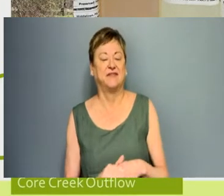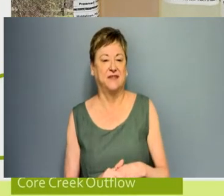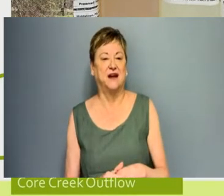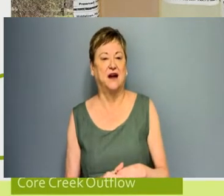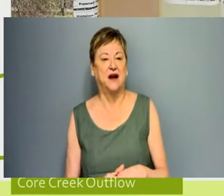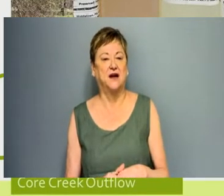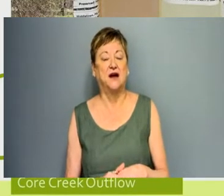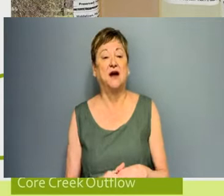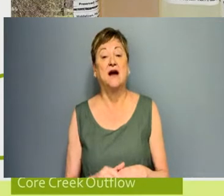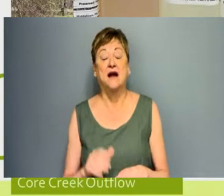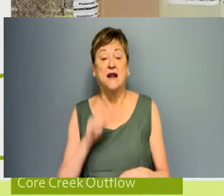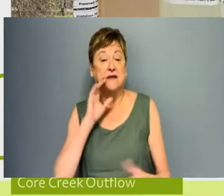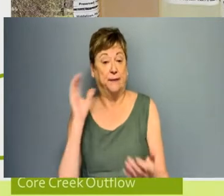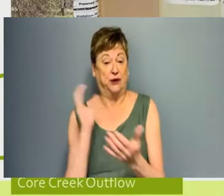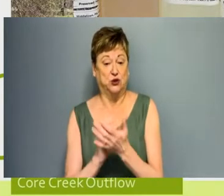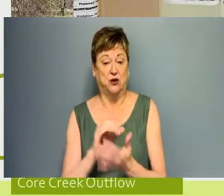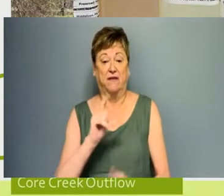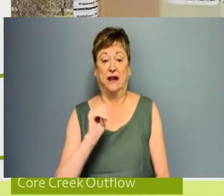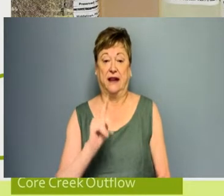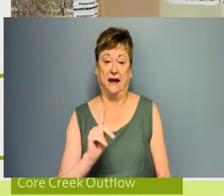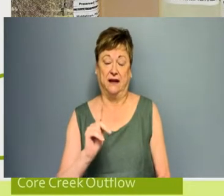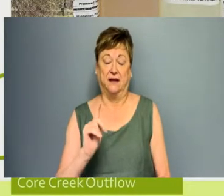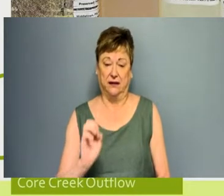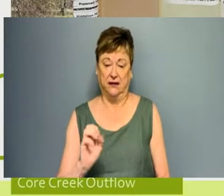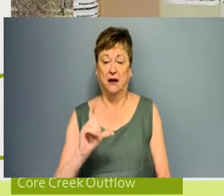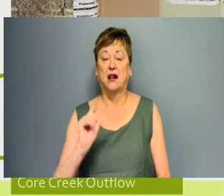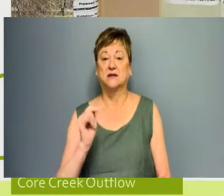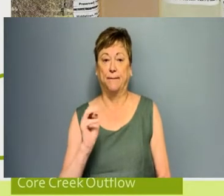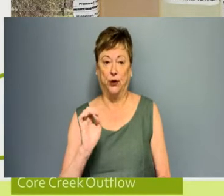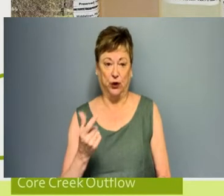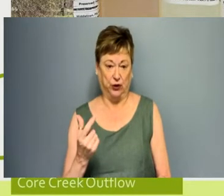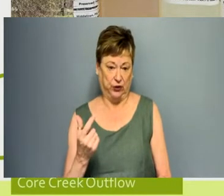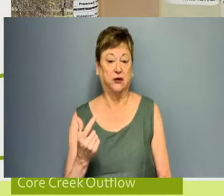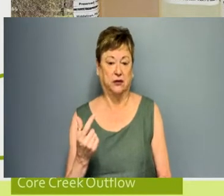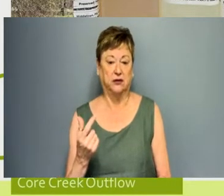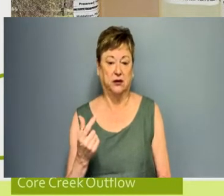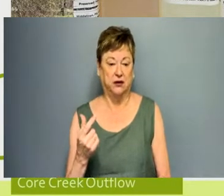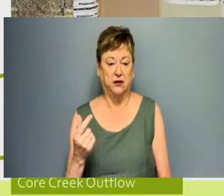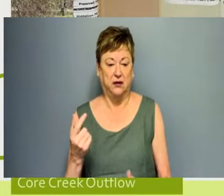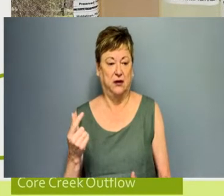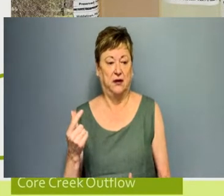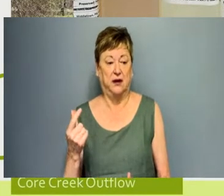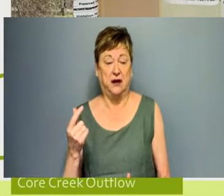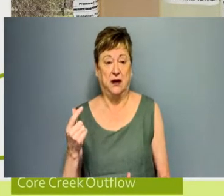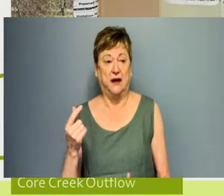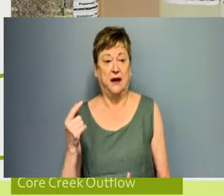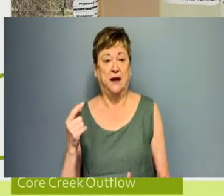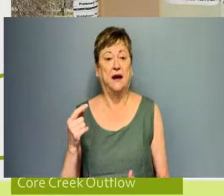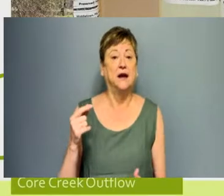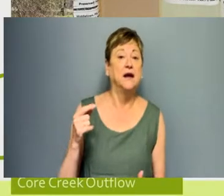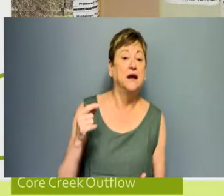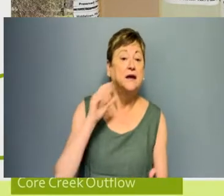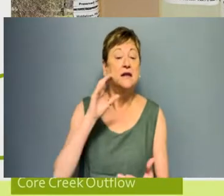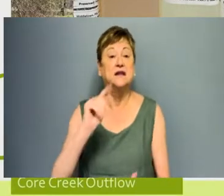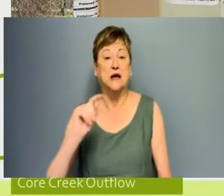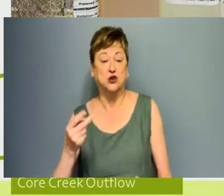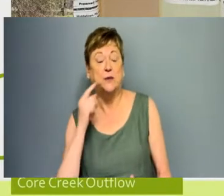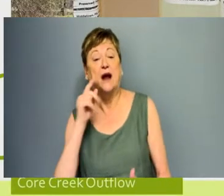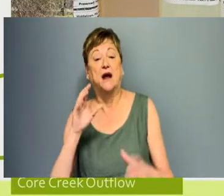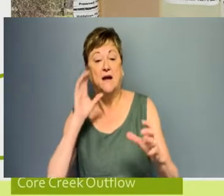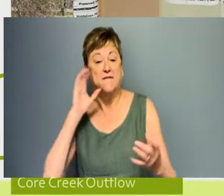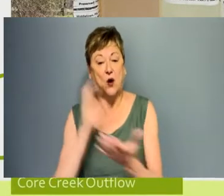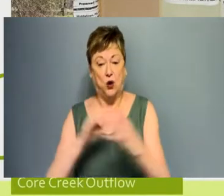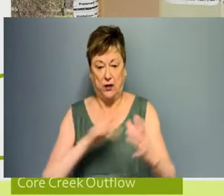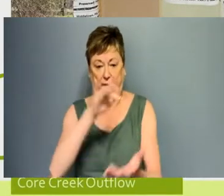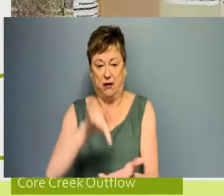of Lake Luxembourg within Core Creek Park in Middletown Township. And then a photo, an inset photo of